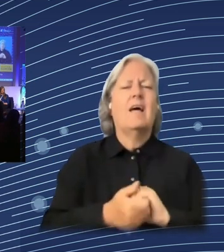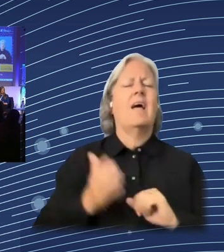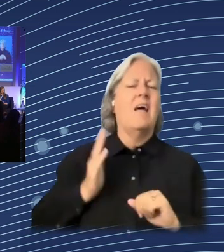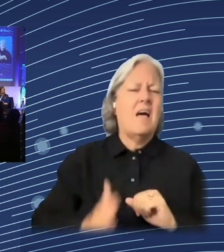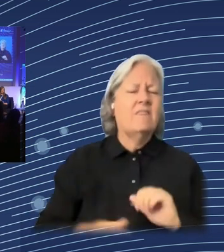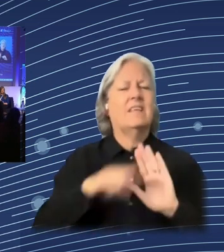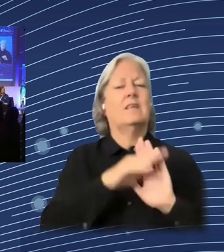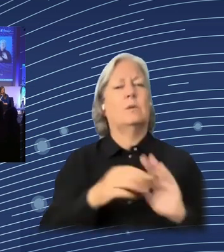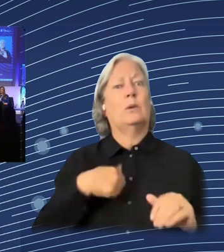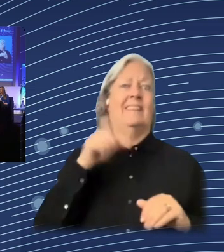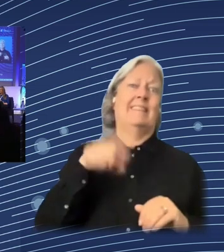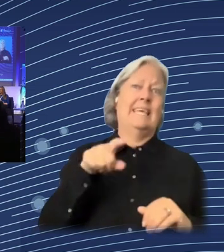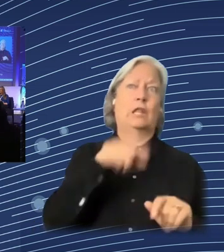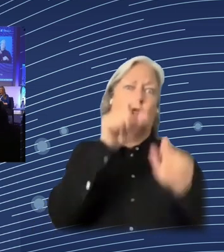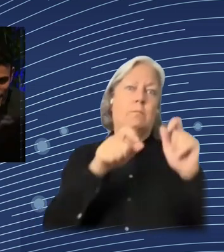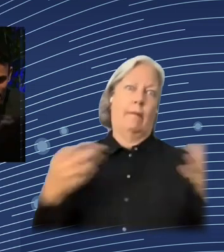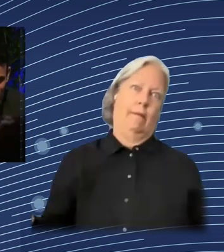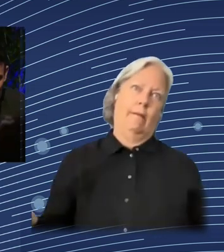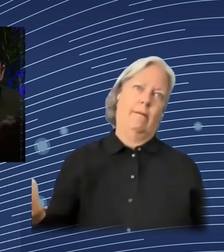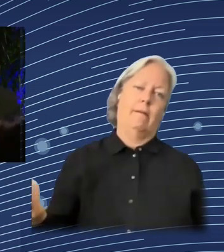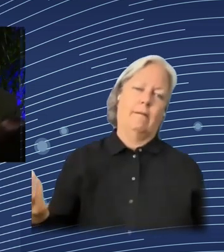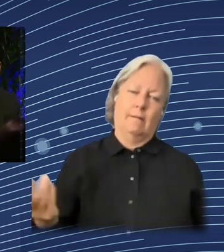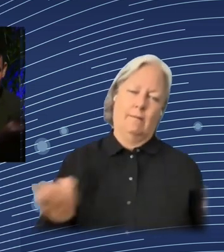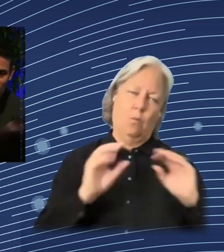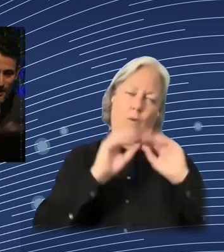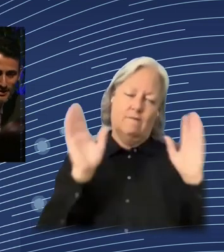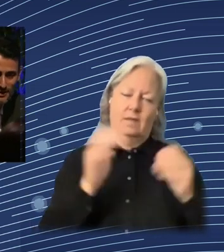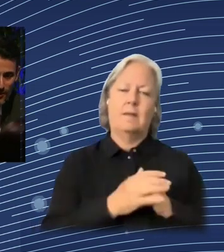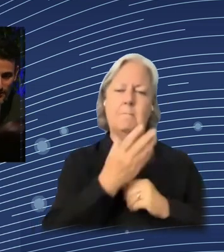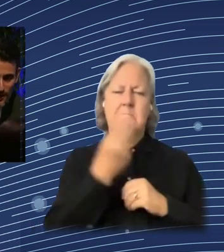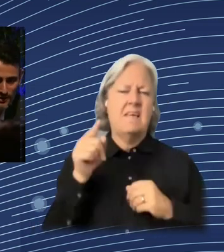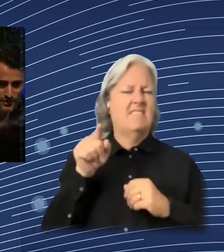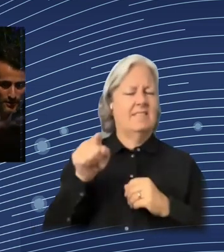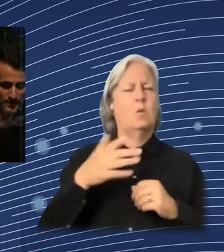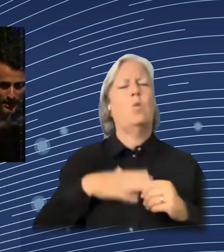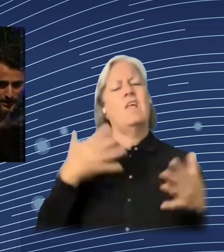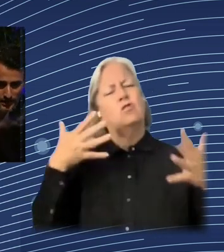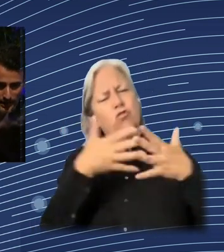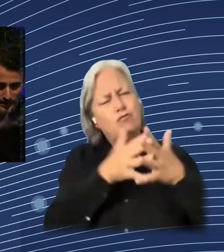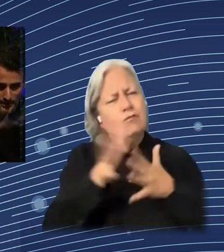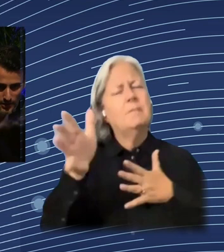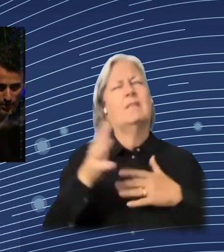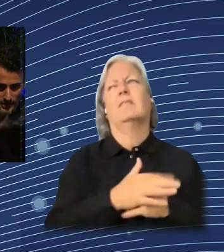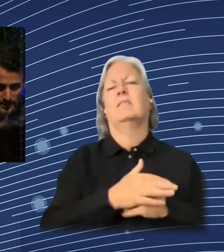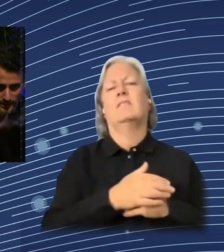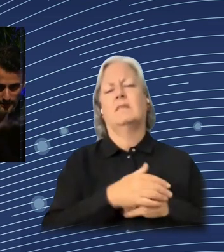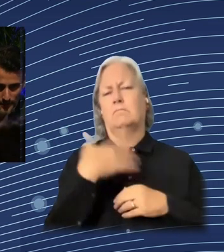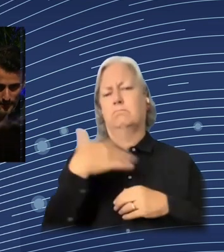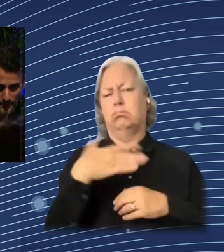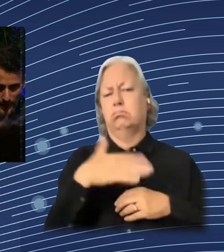humans, duh. It seems many of you have chosen that. Transparency, quite large.